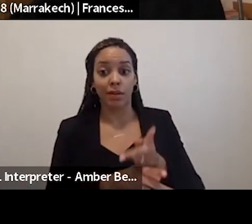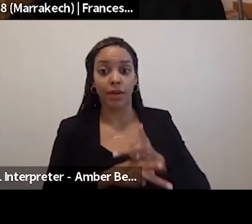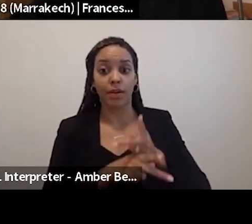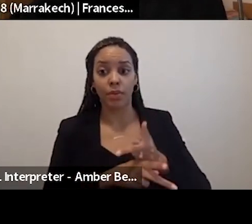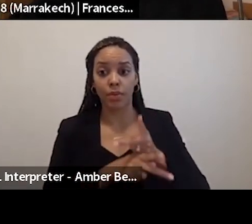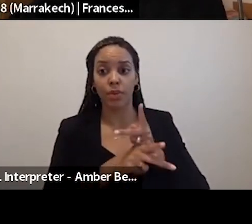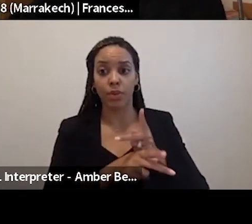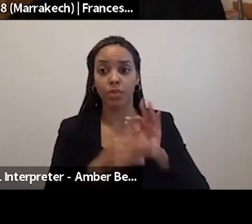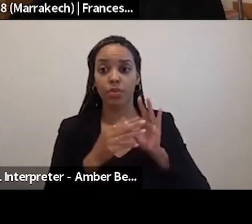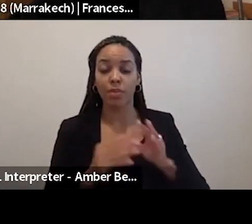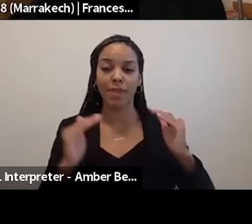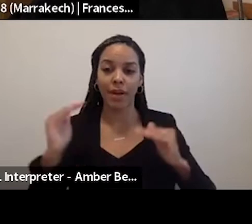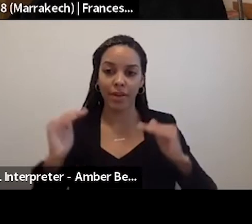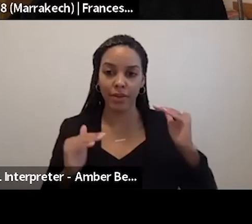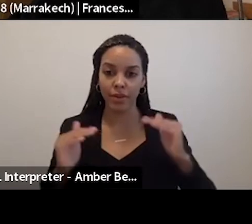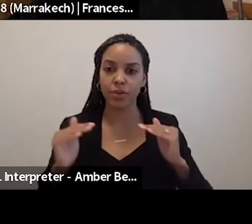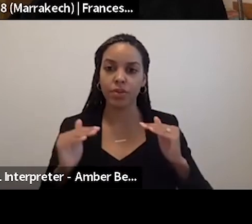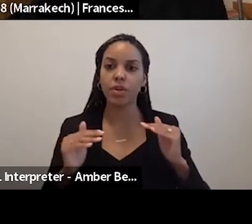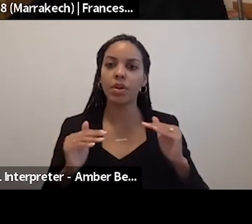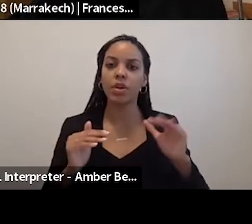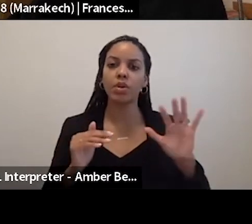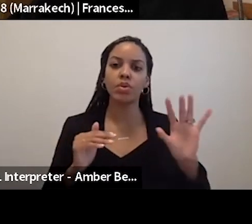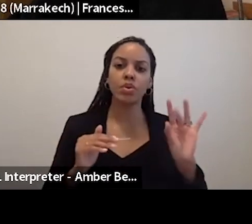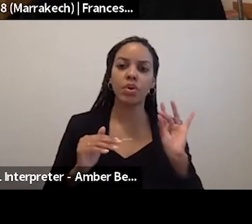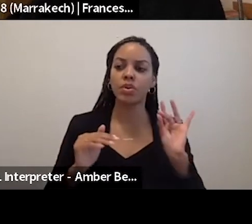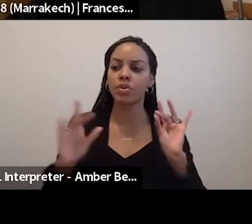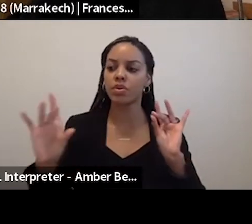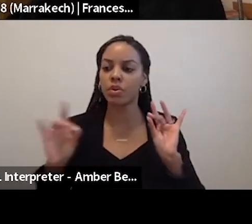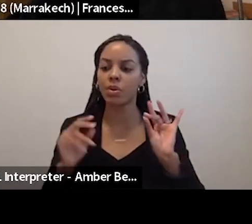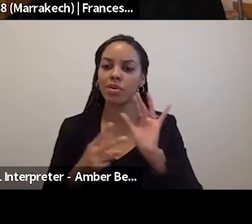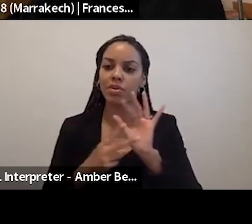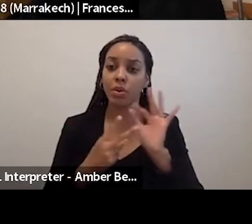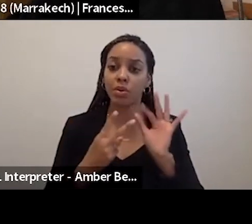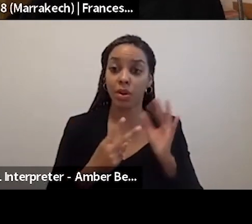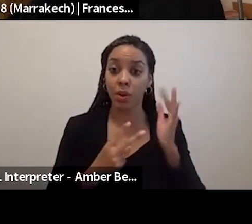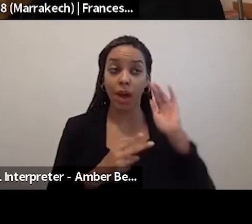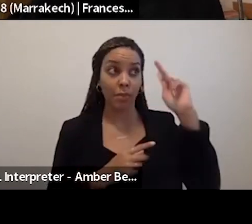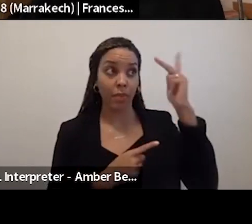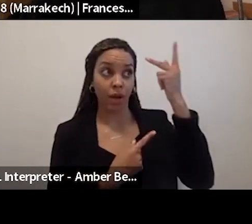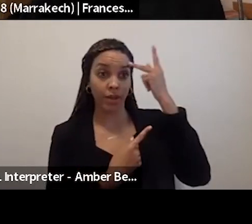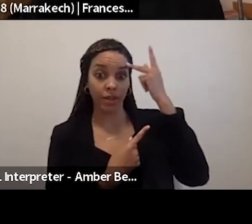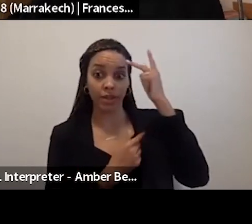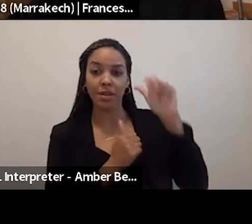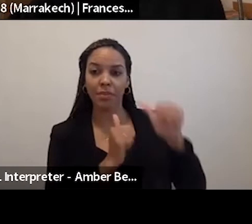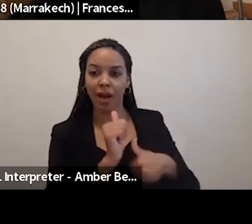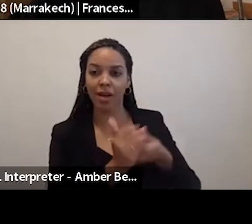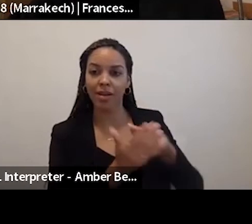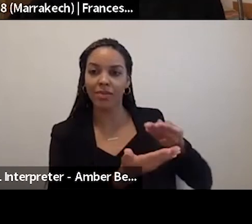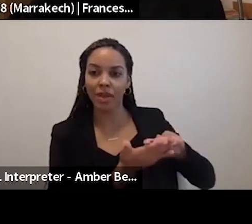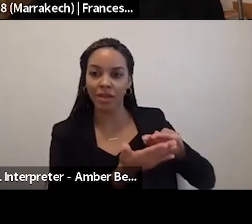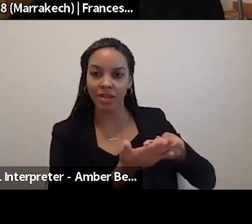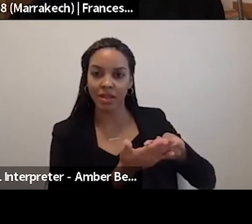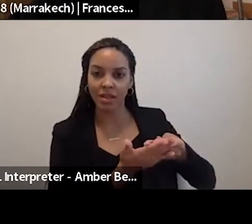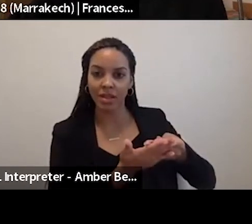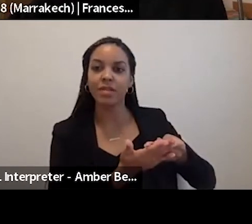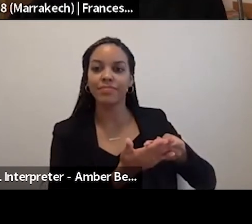balancing choices, because the politics of funding offer way more opportunities to certain people and not to